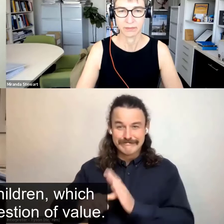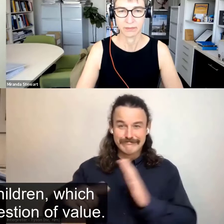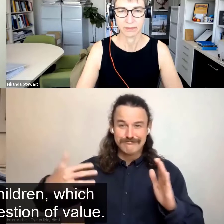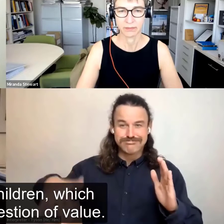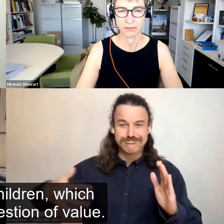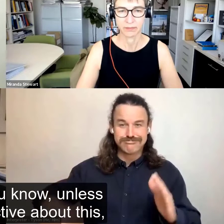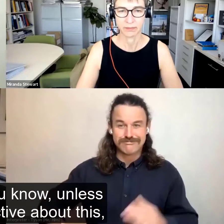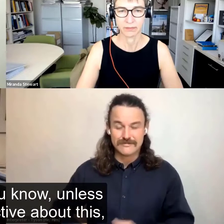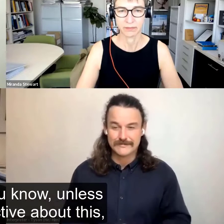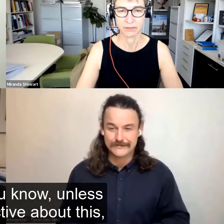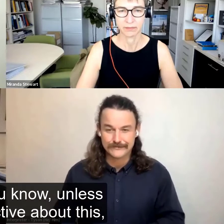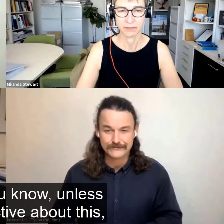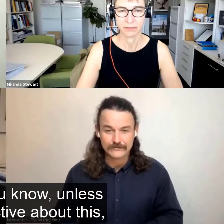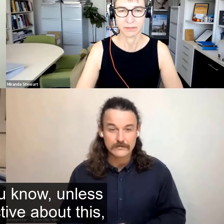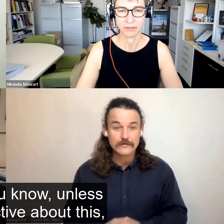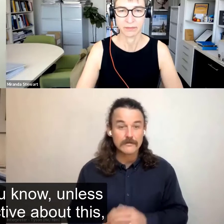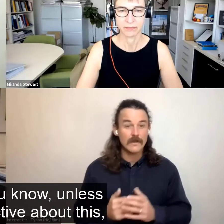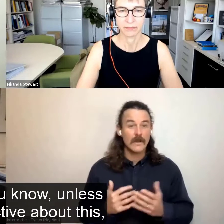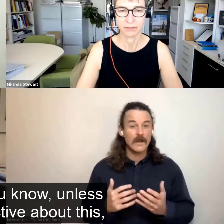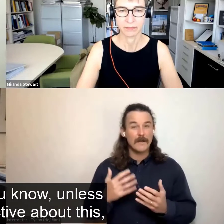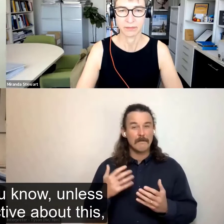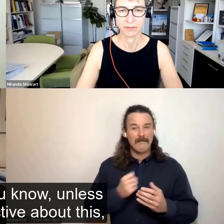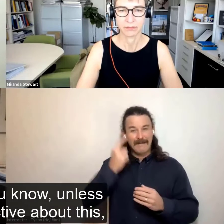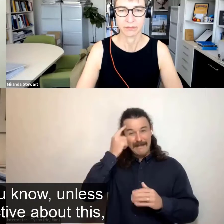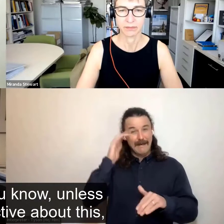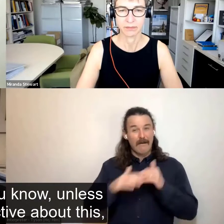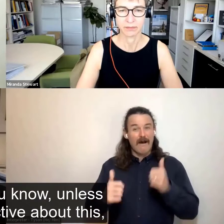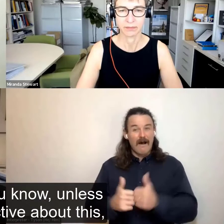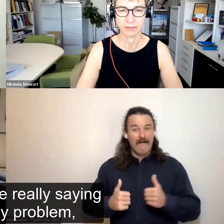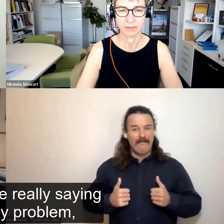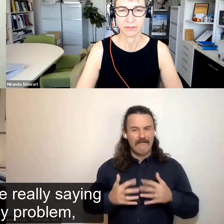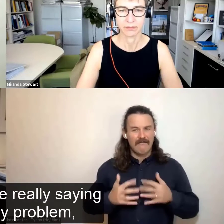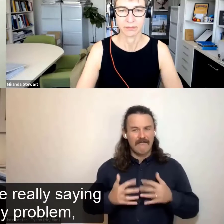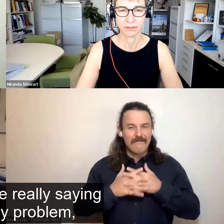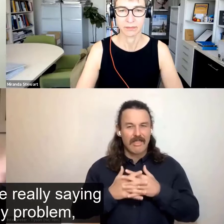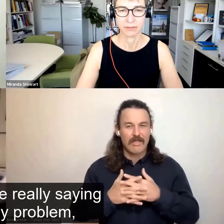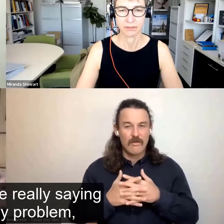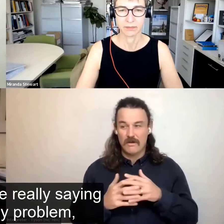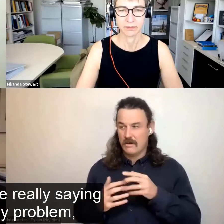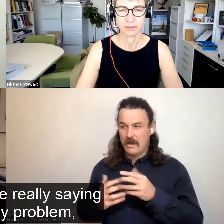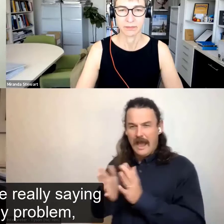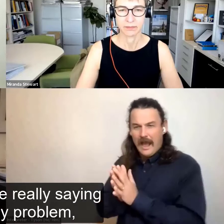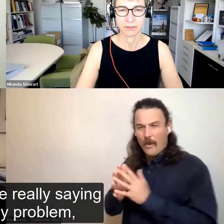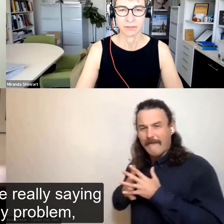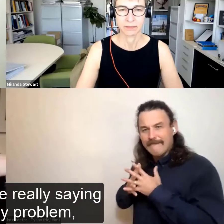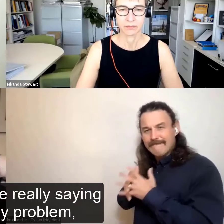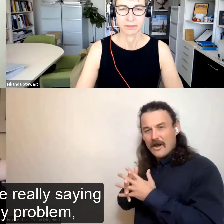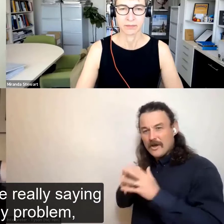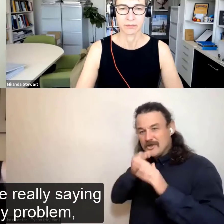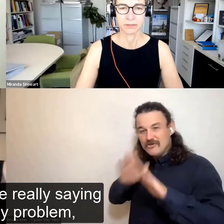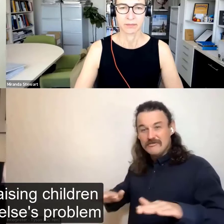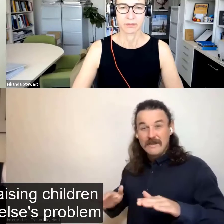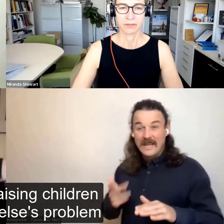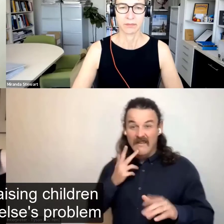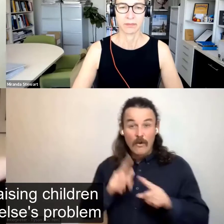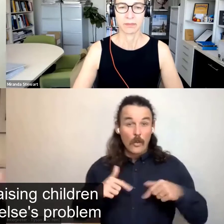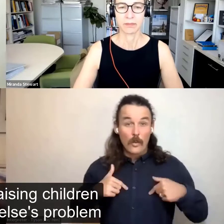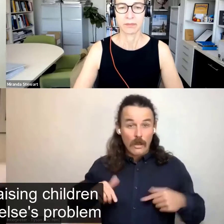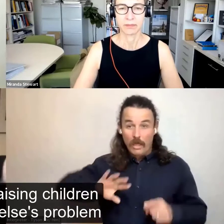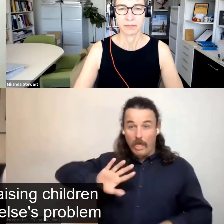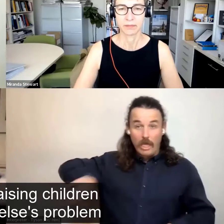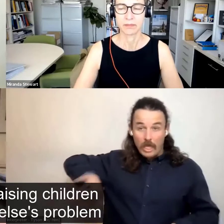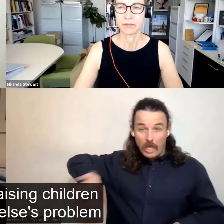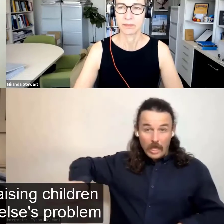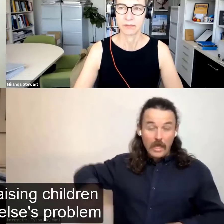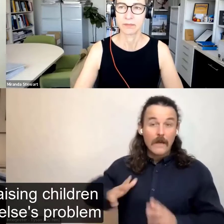of value. I mean, if unless we are proactive about this, we're really saying it's not my problem, it's raising